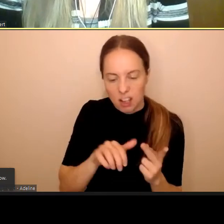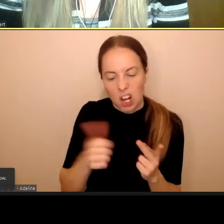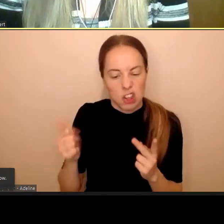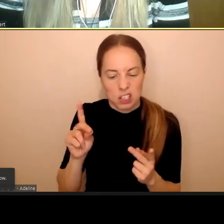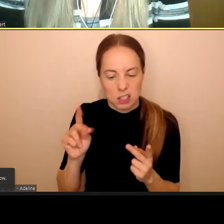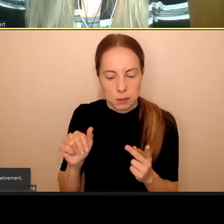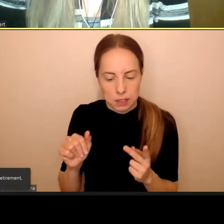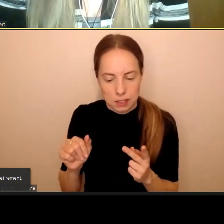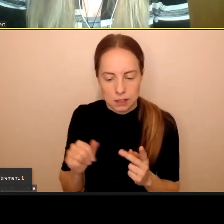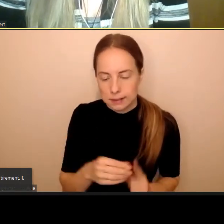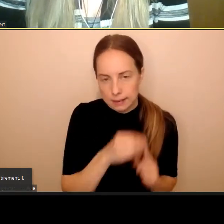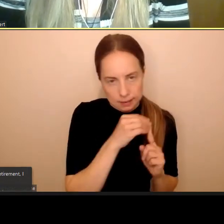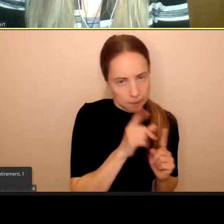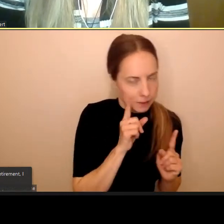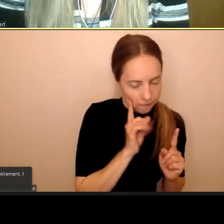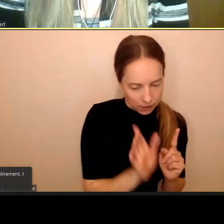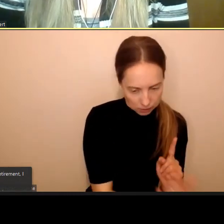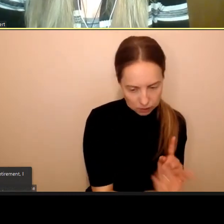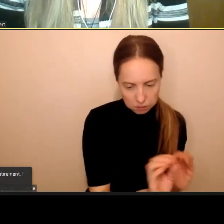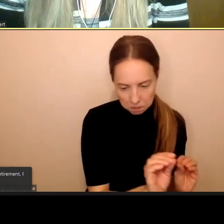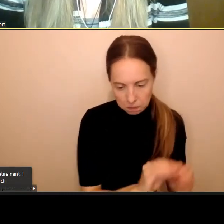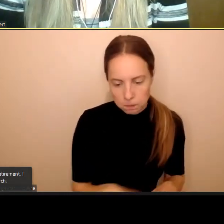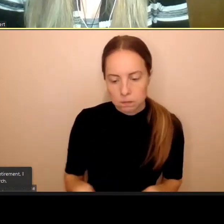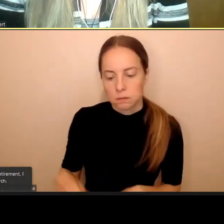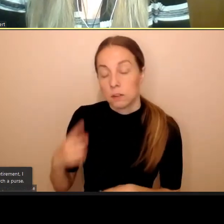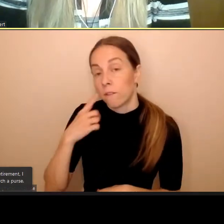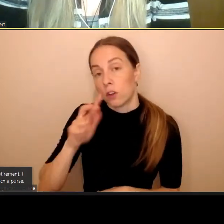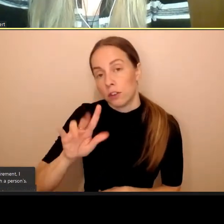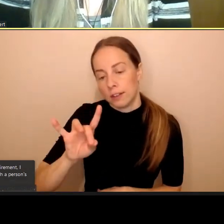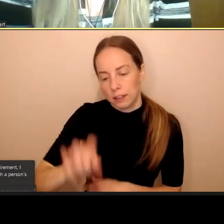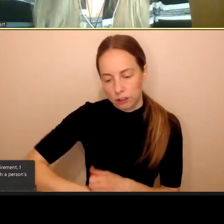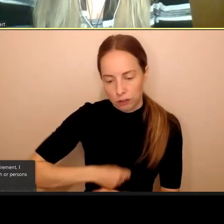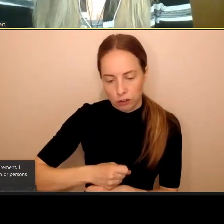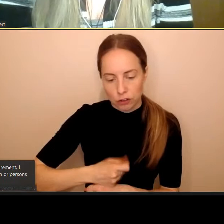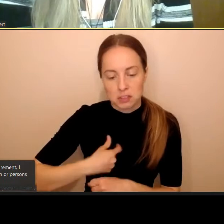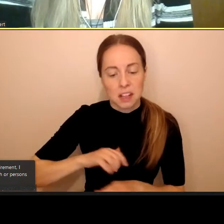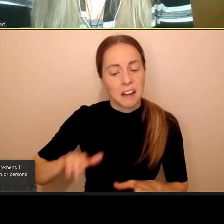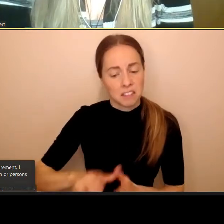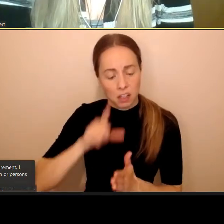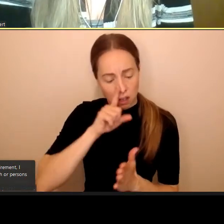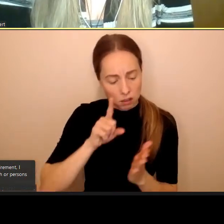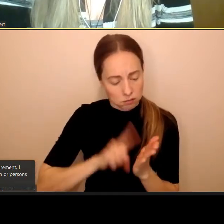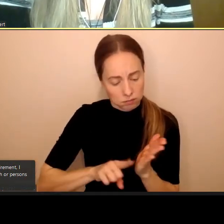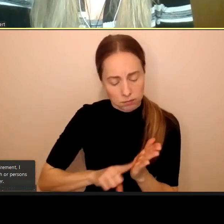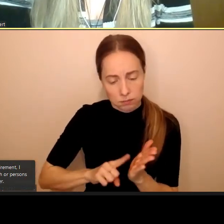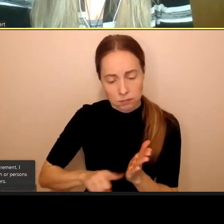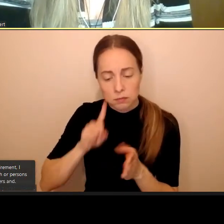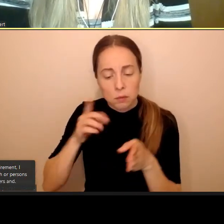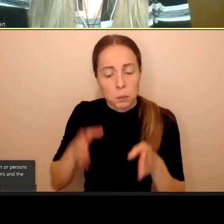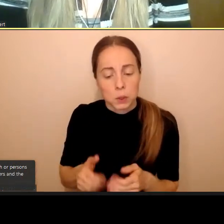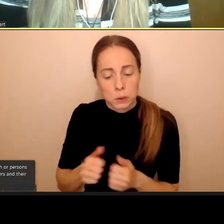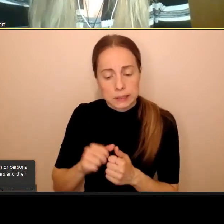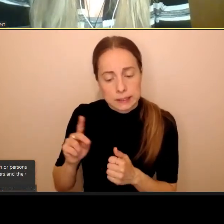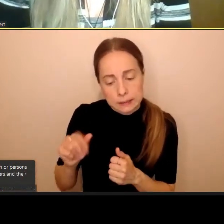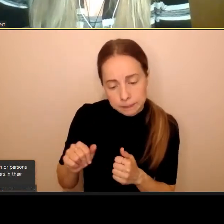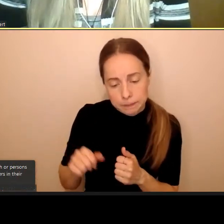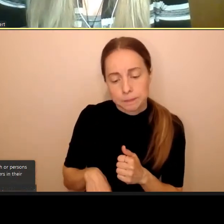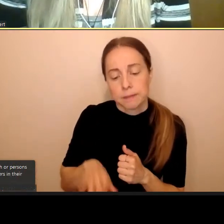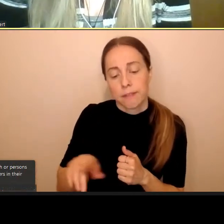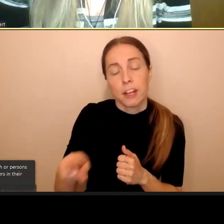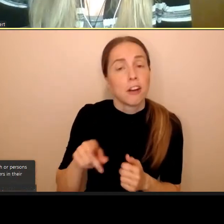Nearing retirement, I have done some qualitative research of persons with disabilities who are either leaders in their respective fields